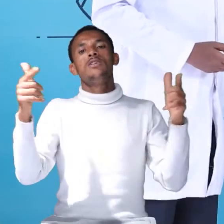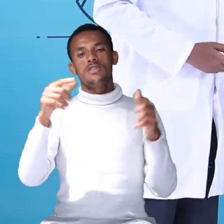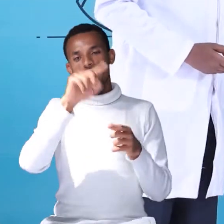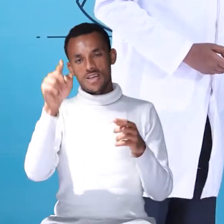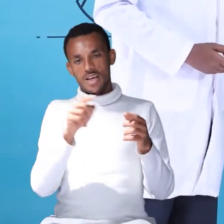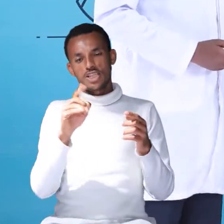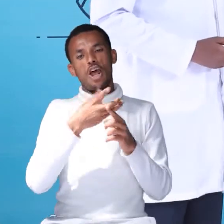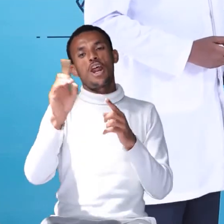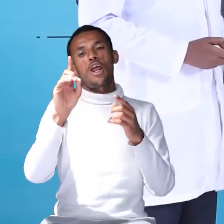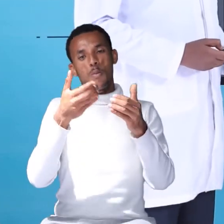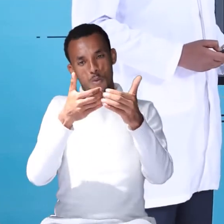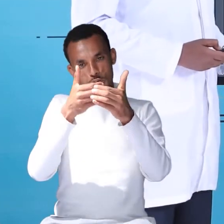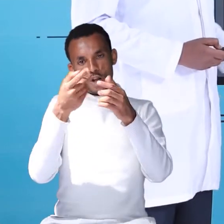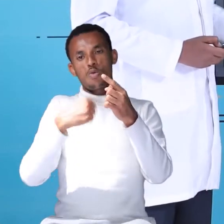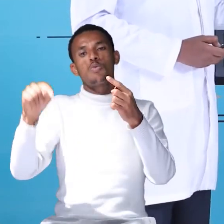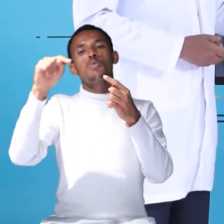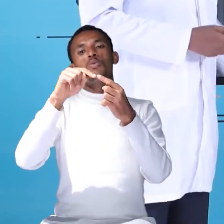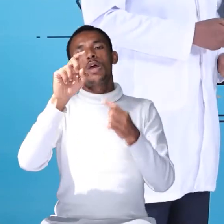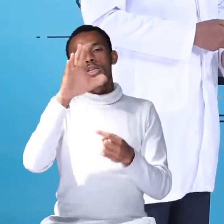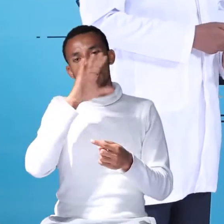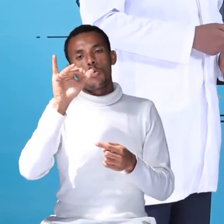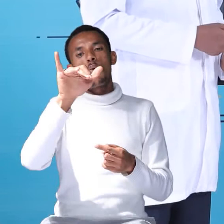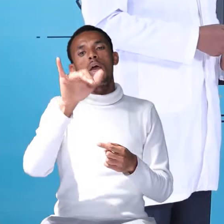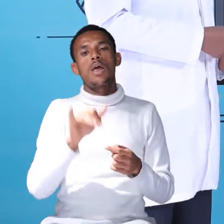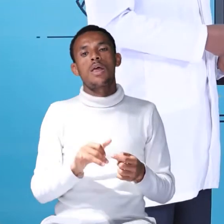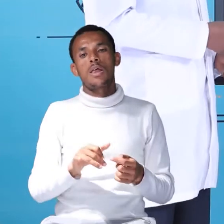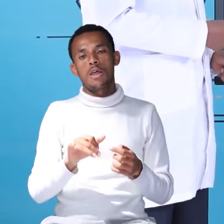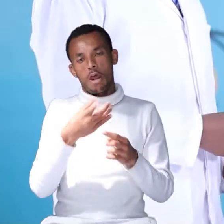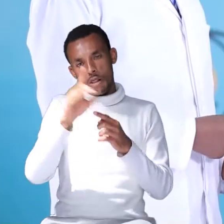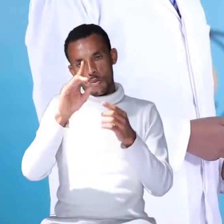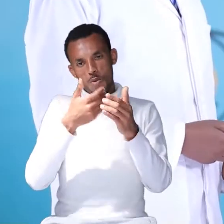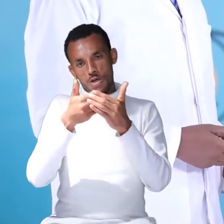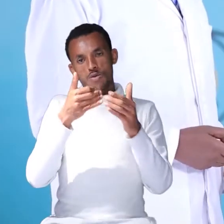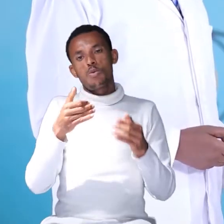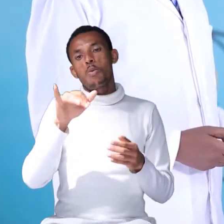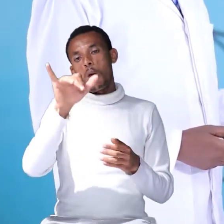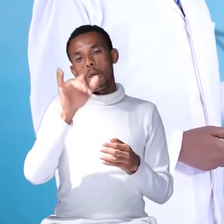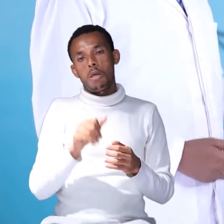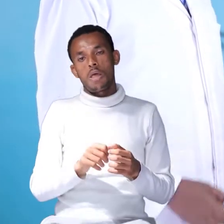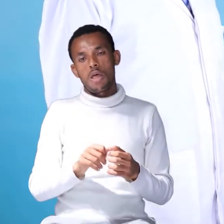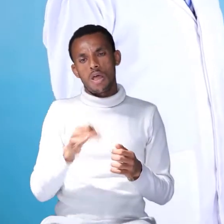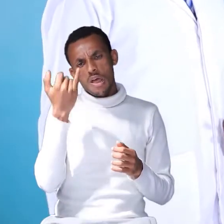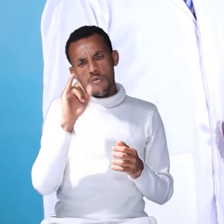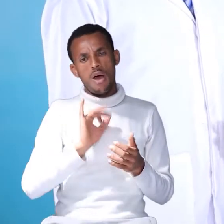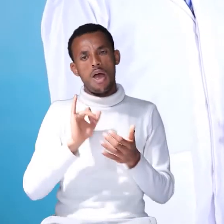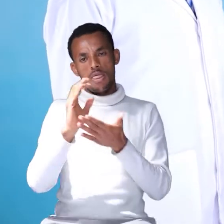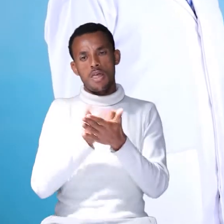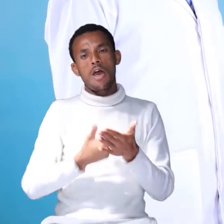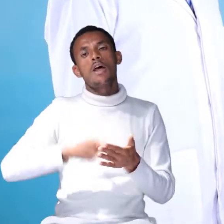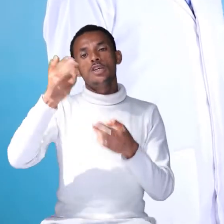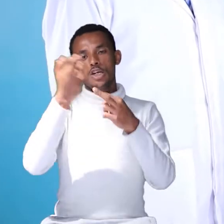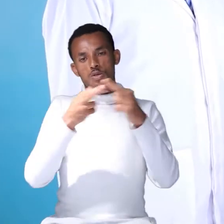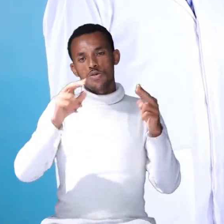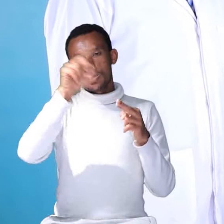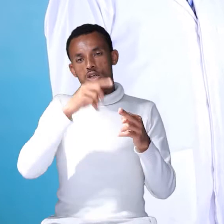is directly proportional to x, and also it is directly proportional to y. If I take another ratio, z